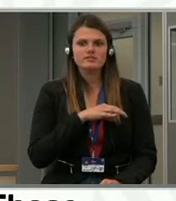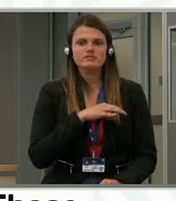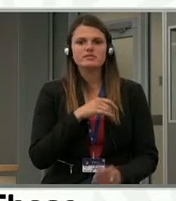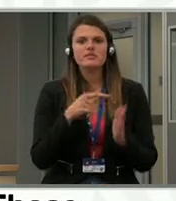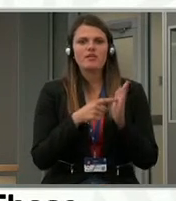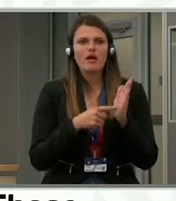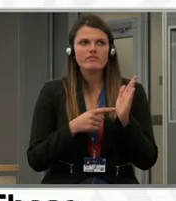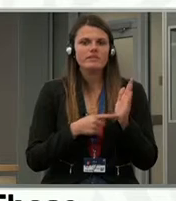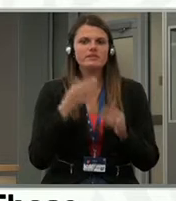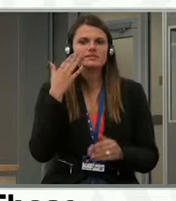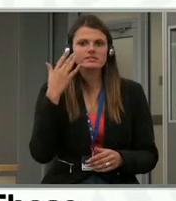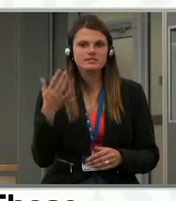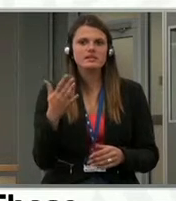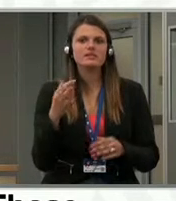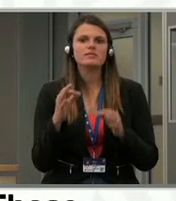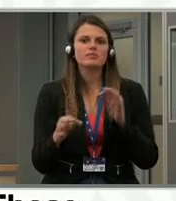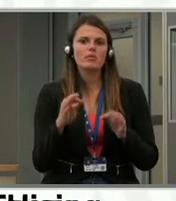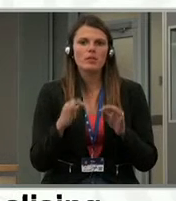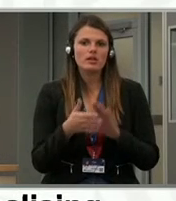normalizing. Data.